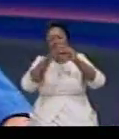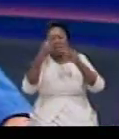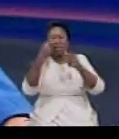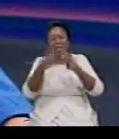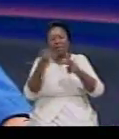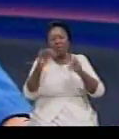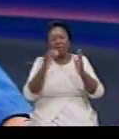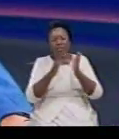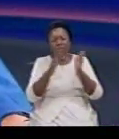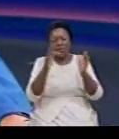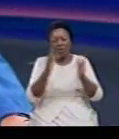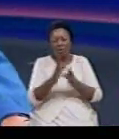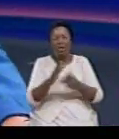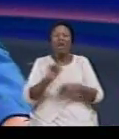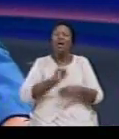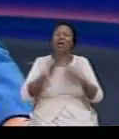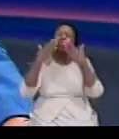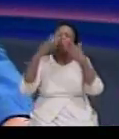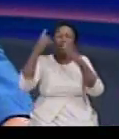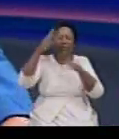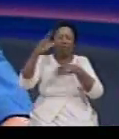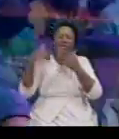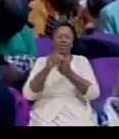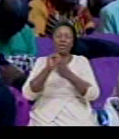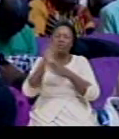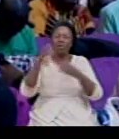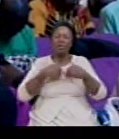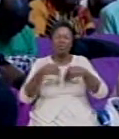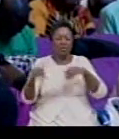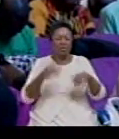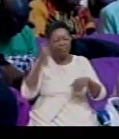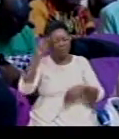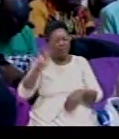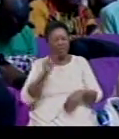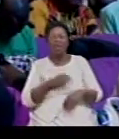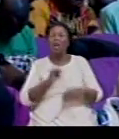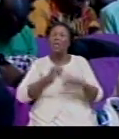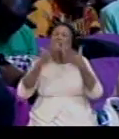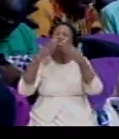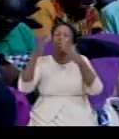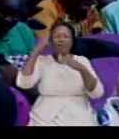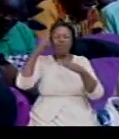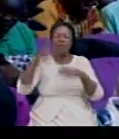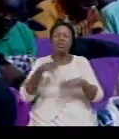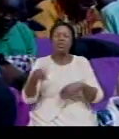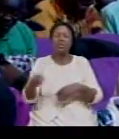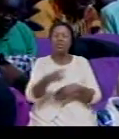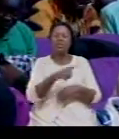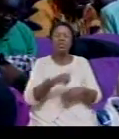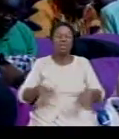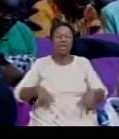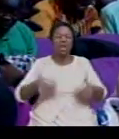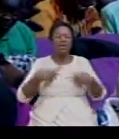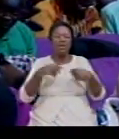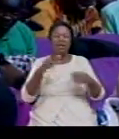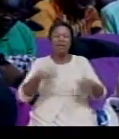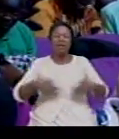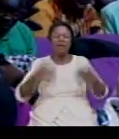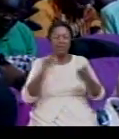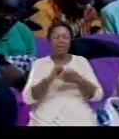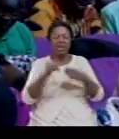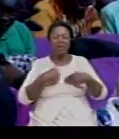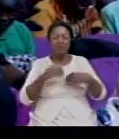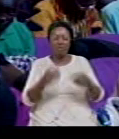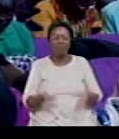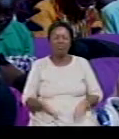you've done already. I thank you for all these that have raised up their hands and they're giving their lives unto